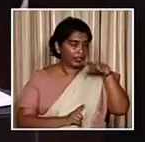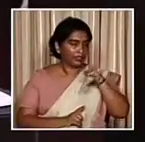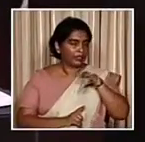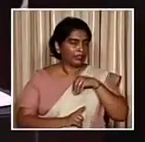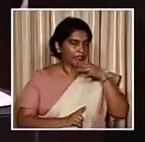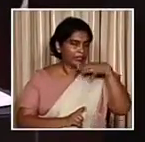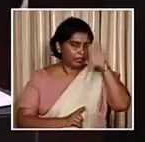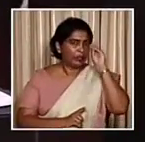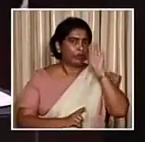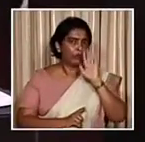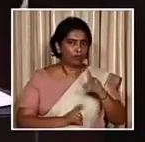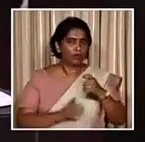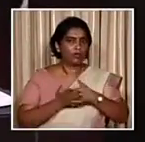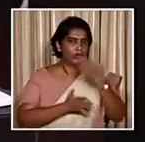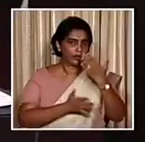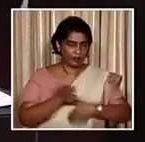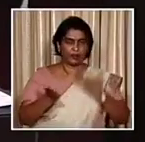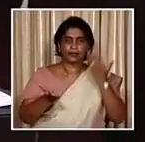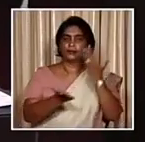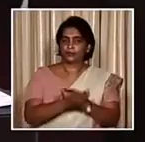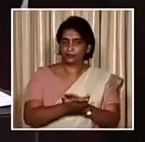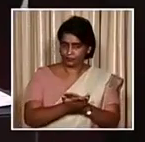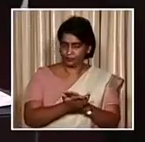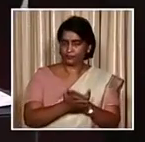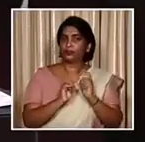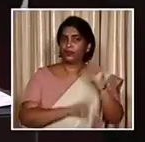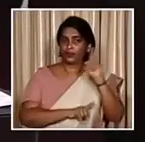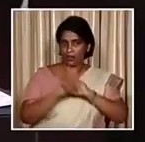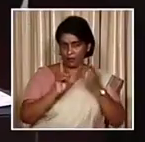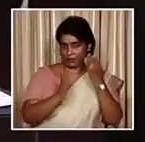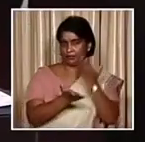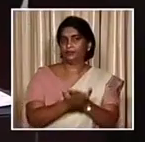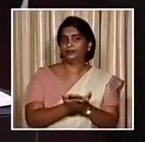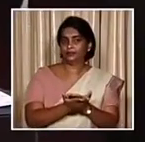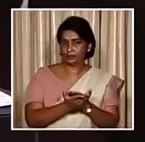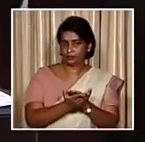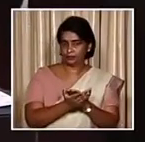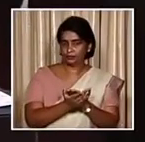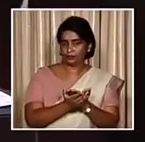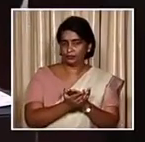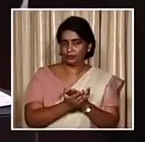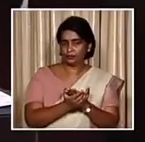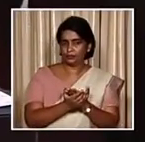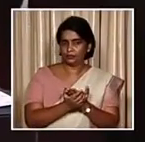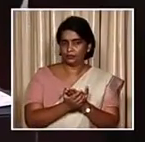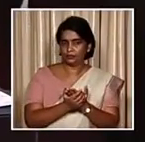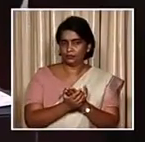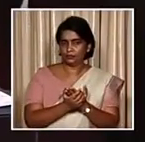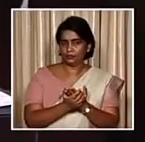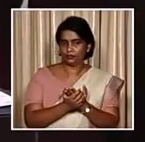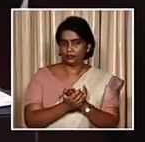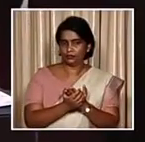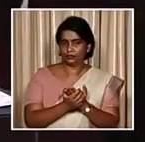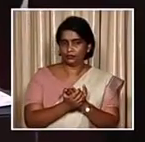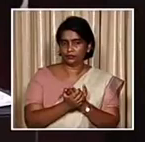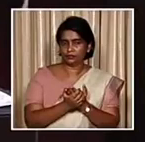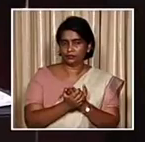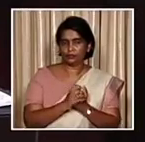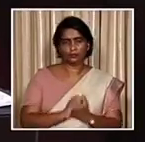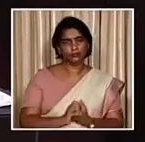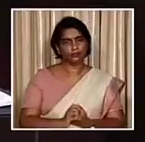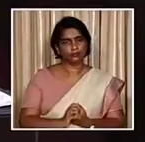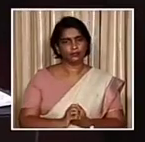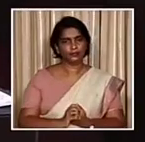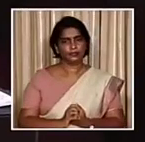made a presentation in Parliament. Just because you present a statement and a report